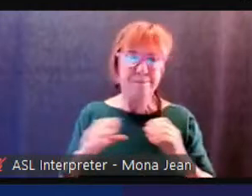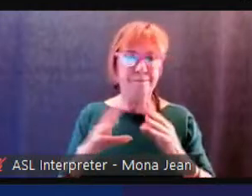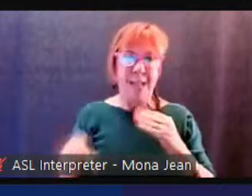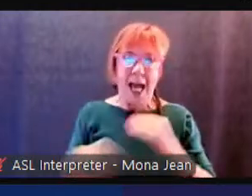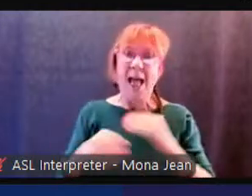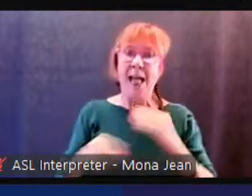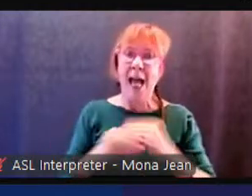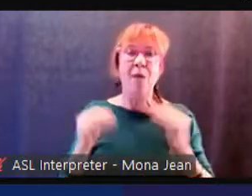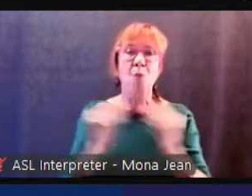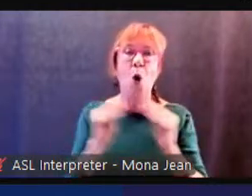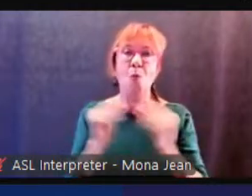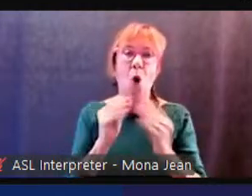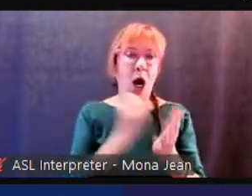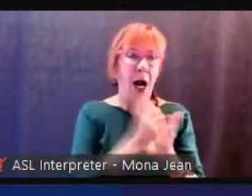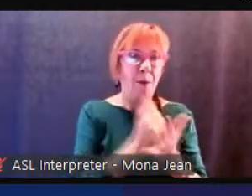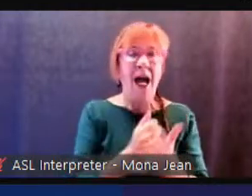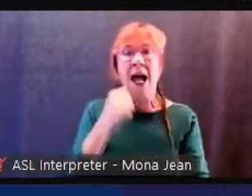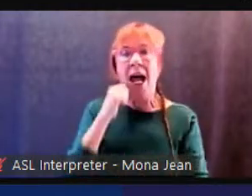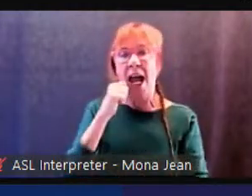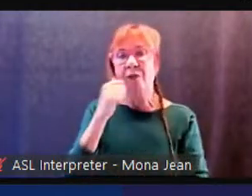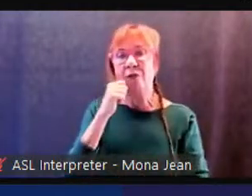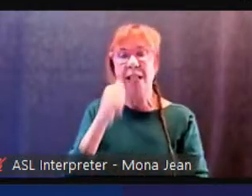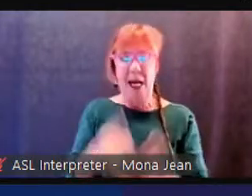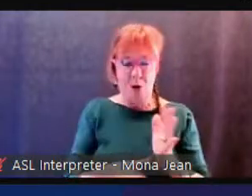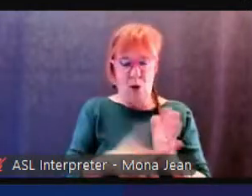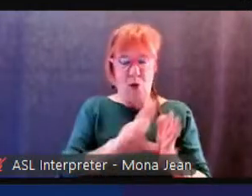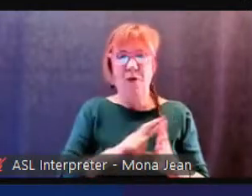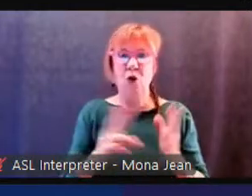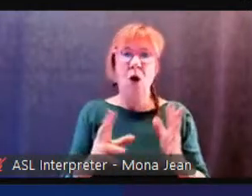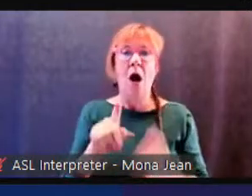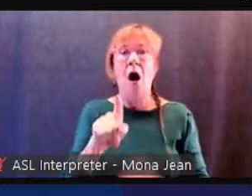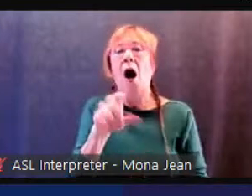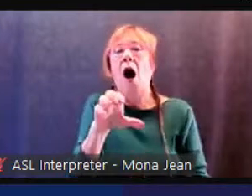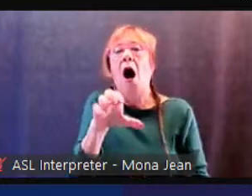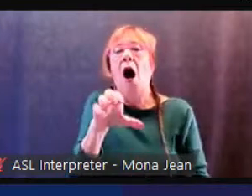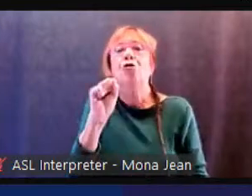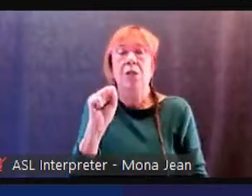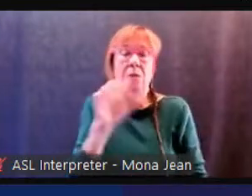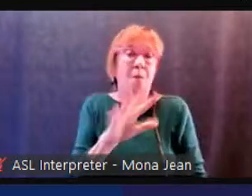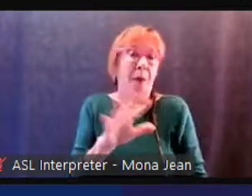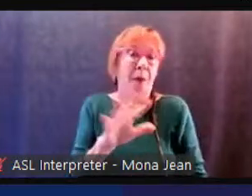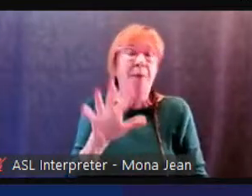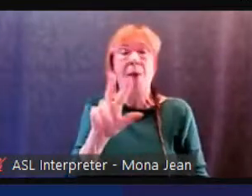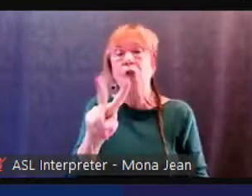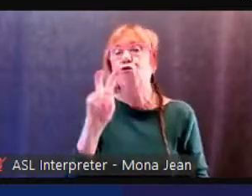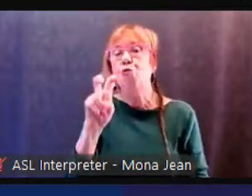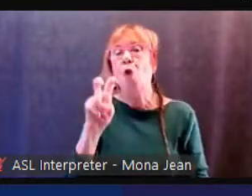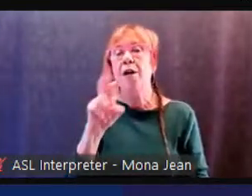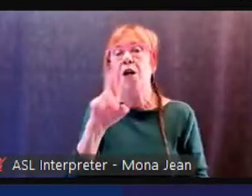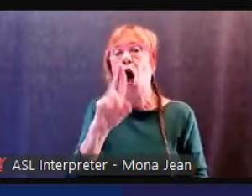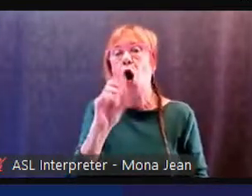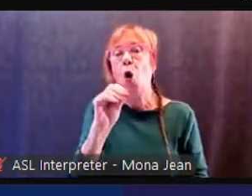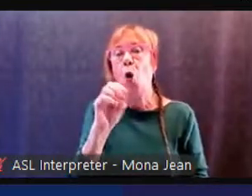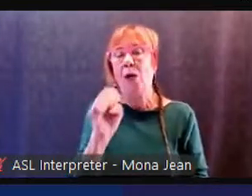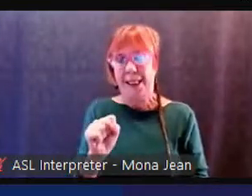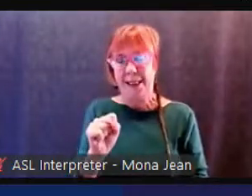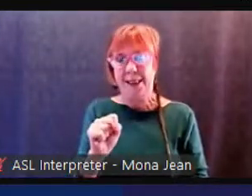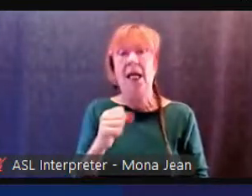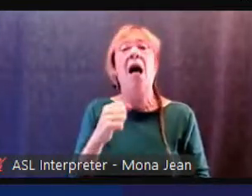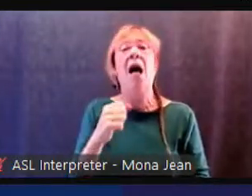reviewing hundreds of ROEs per day, and we're transmitting ROEs at a rate of over 200 ROEs per day over to Army Corps for